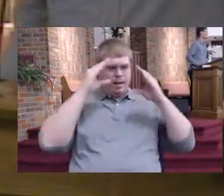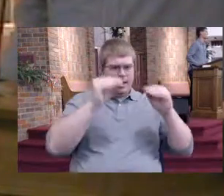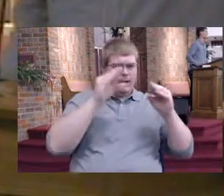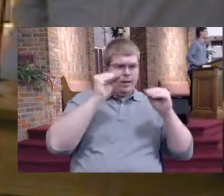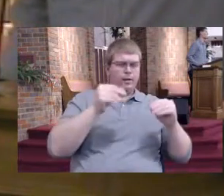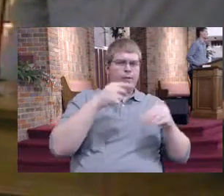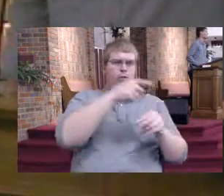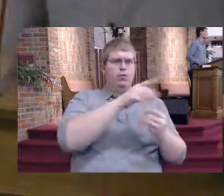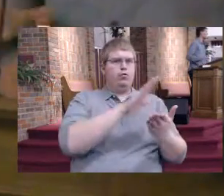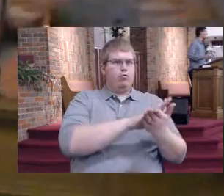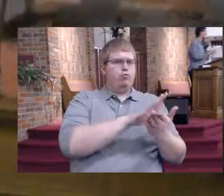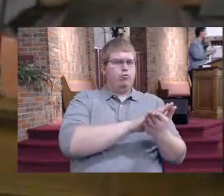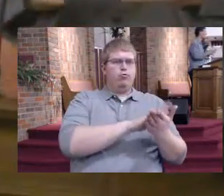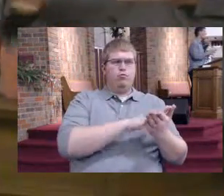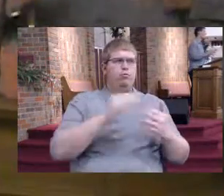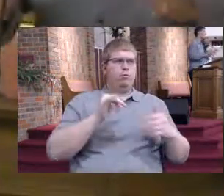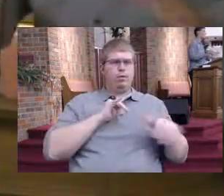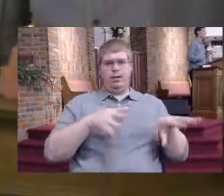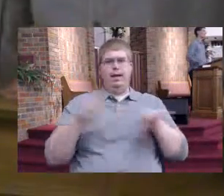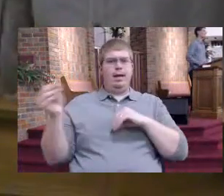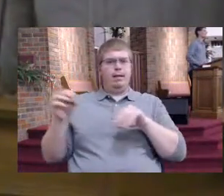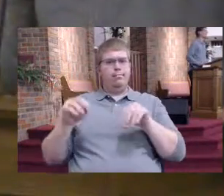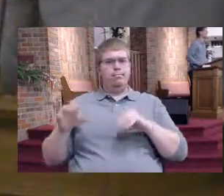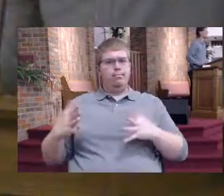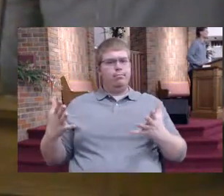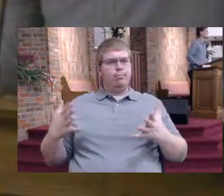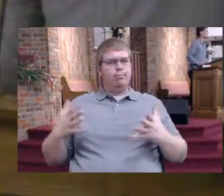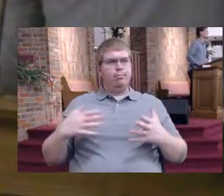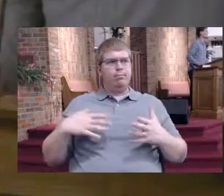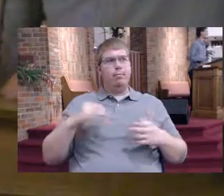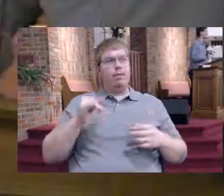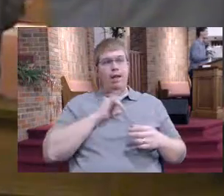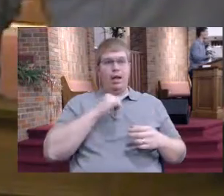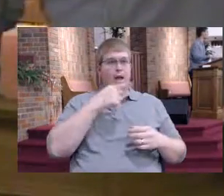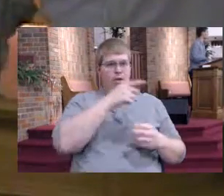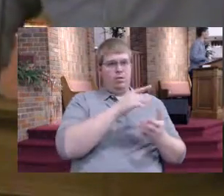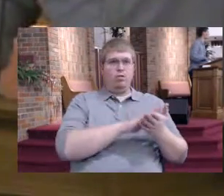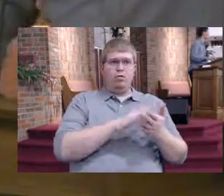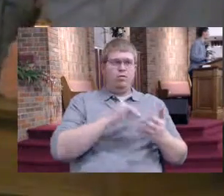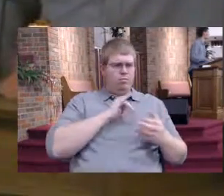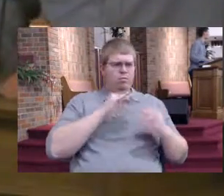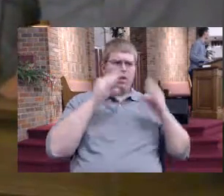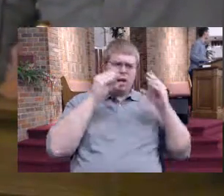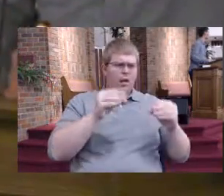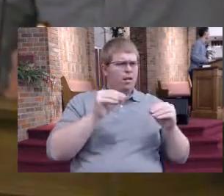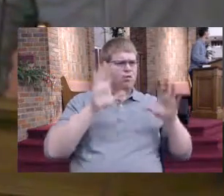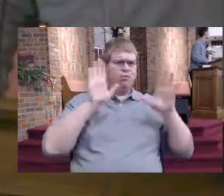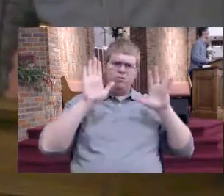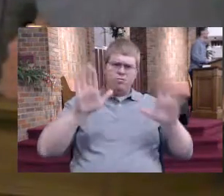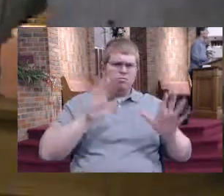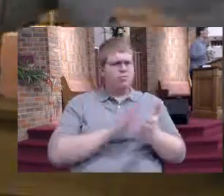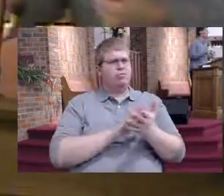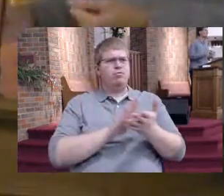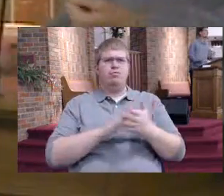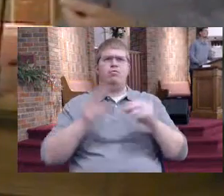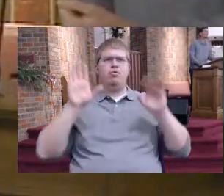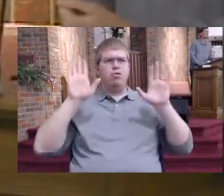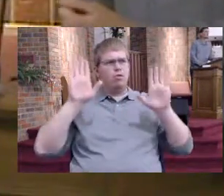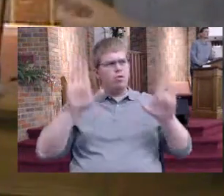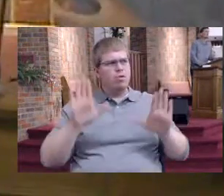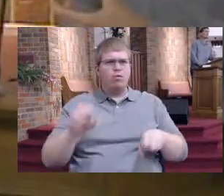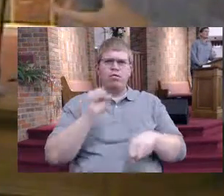High, during that time, and I had a great teaching experience there. I worked in a great school with great kids, with great colleagues, but I just